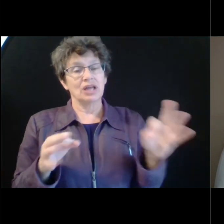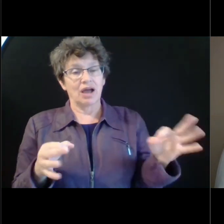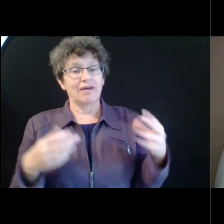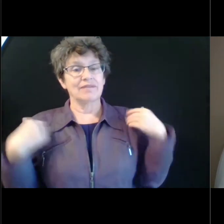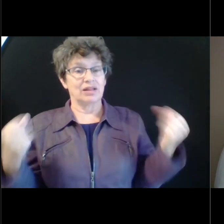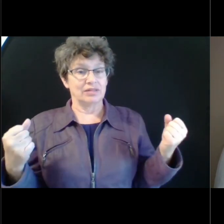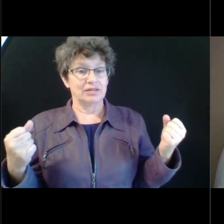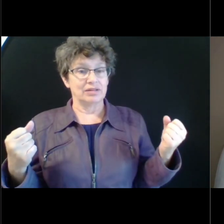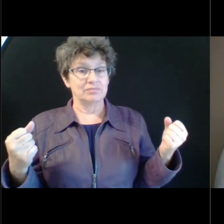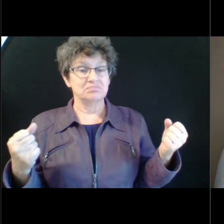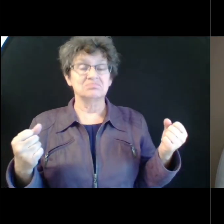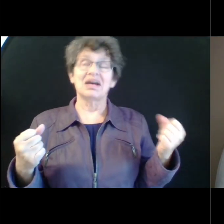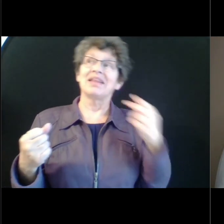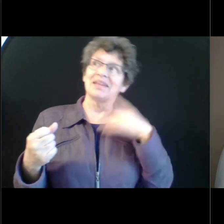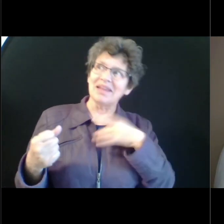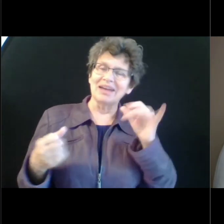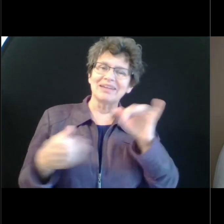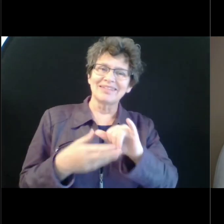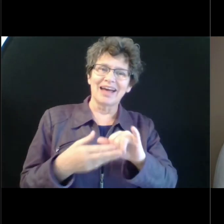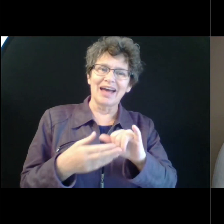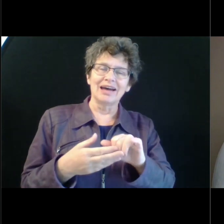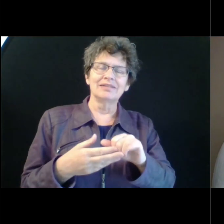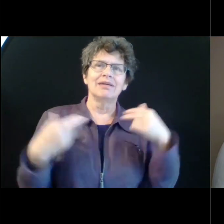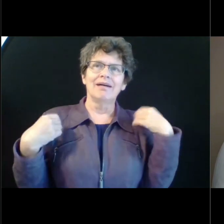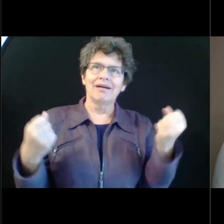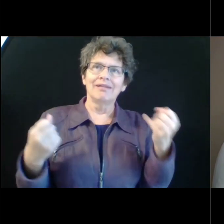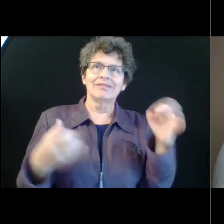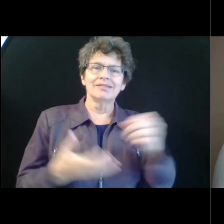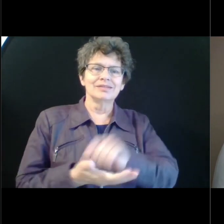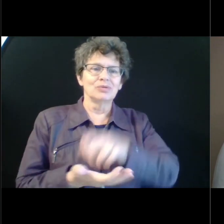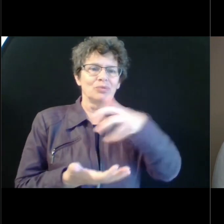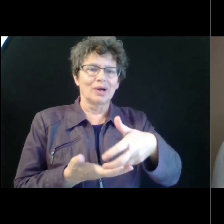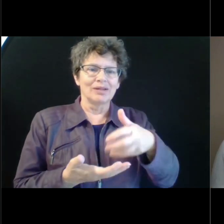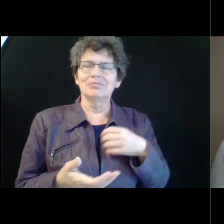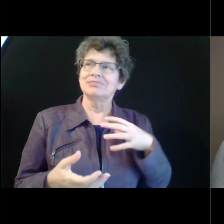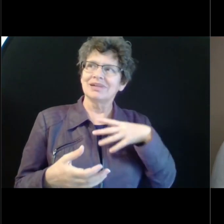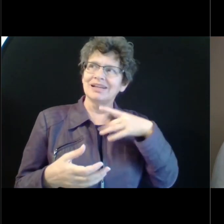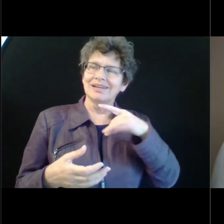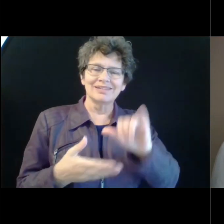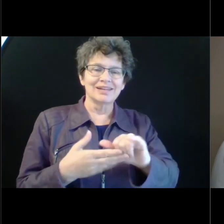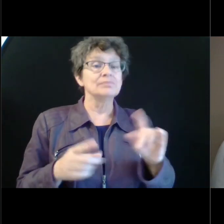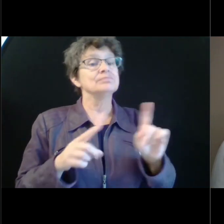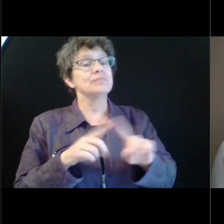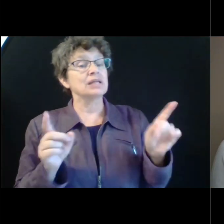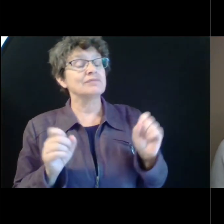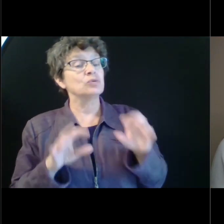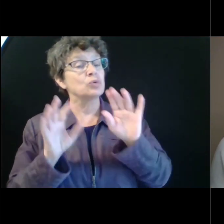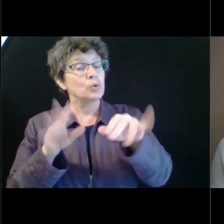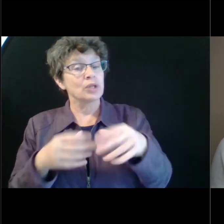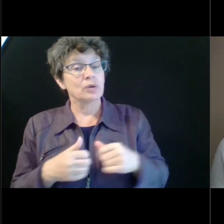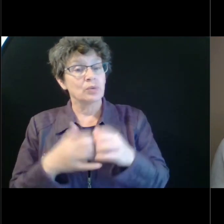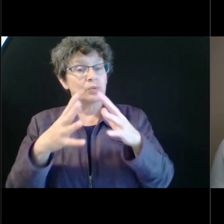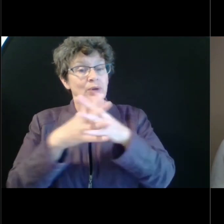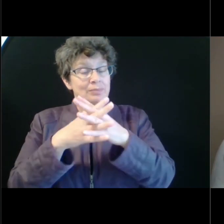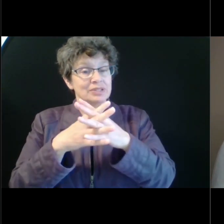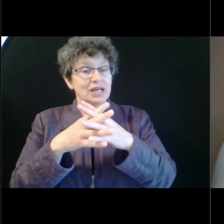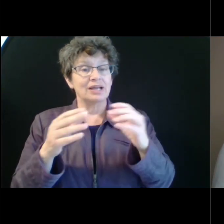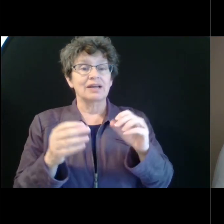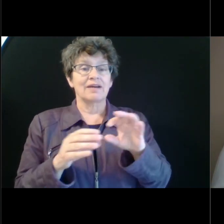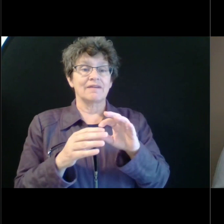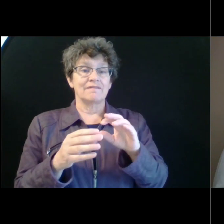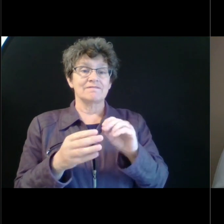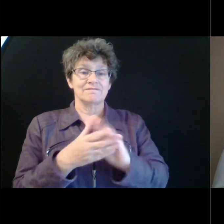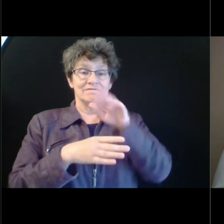to improve our brain health and wellness, including positive thinking, social activity, physical activity,